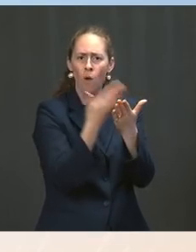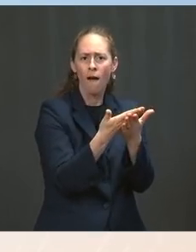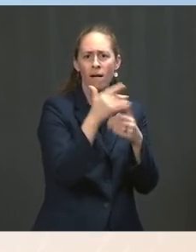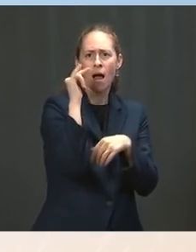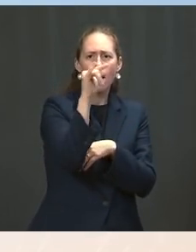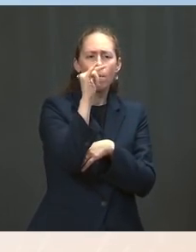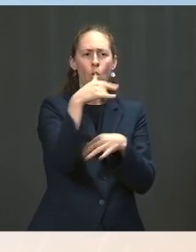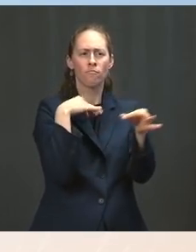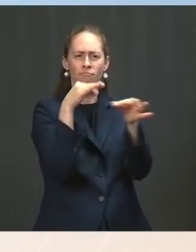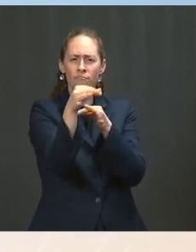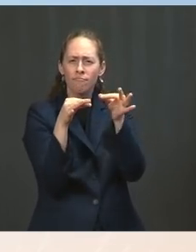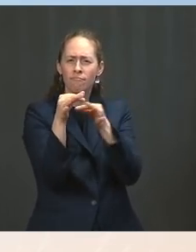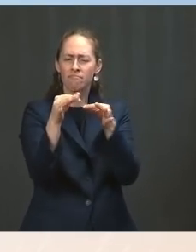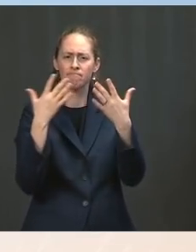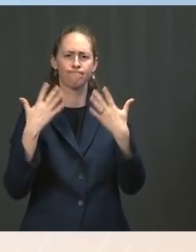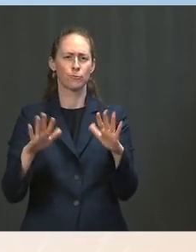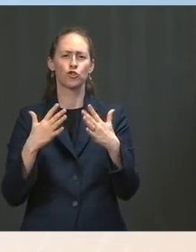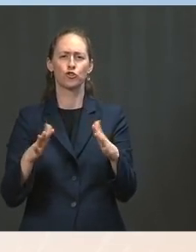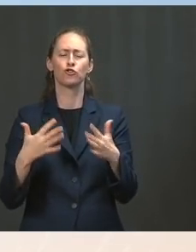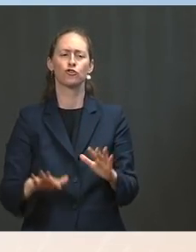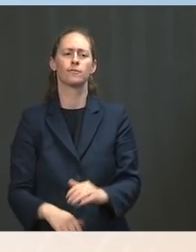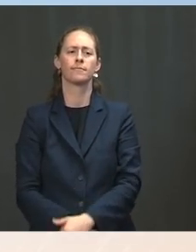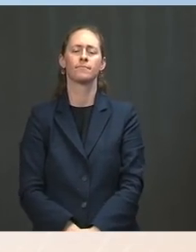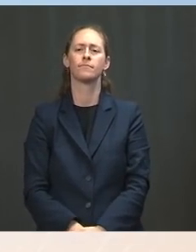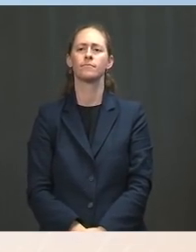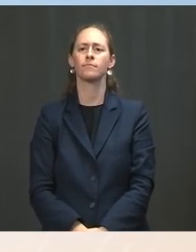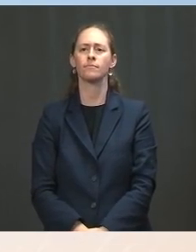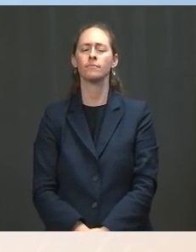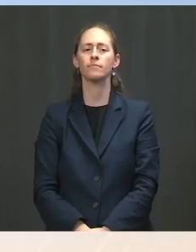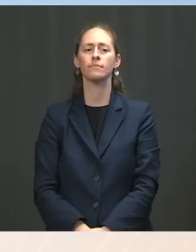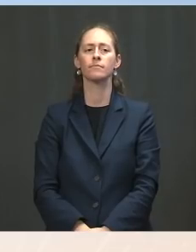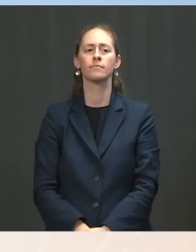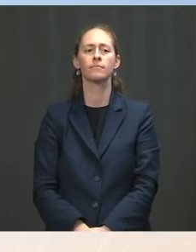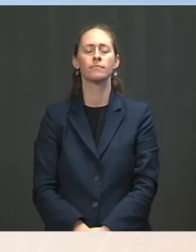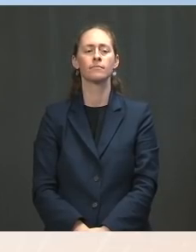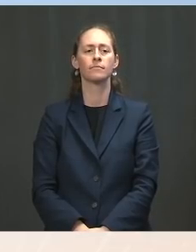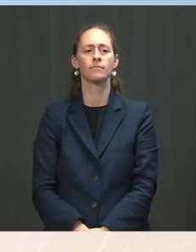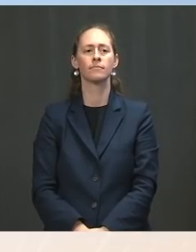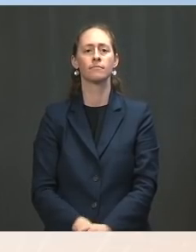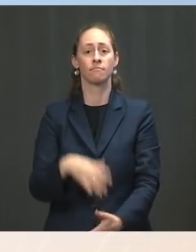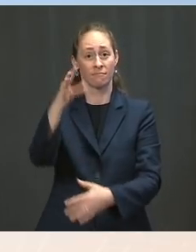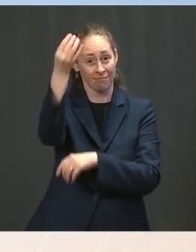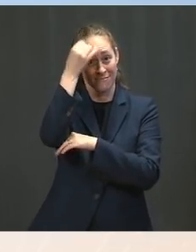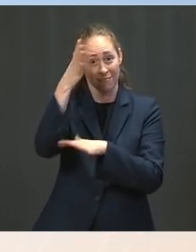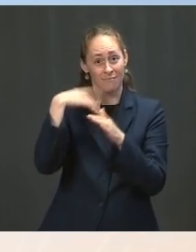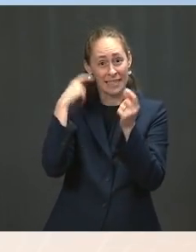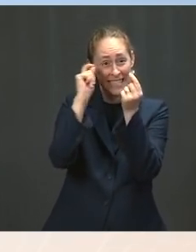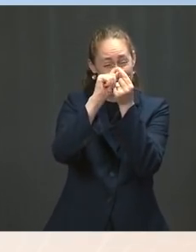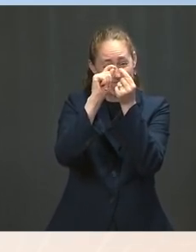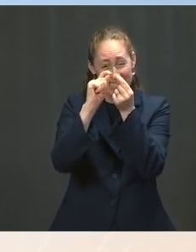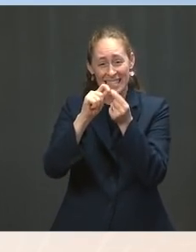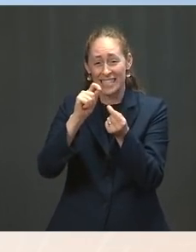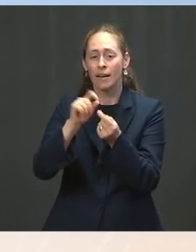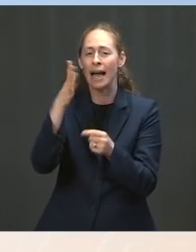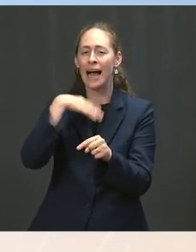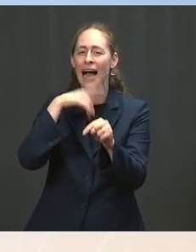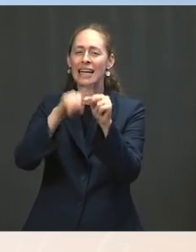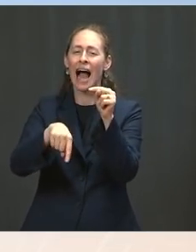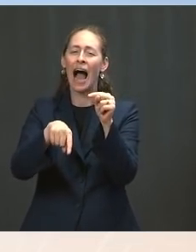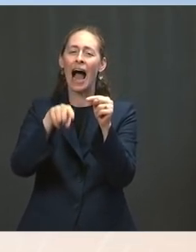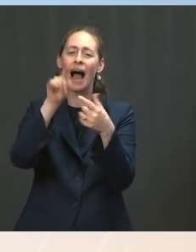onto the airfield. For operational reasons, I'm not going to go into further detail on this. Many people have